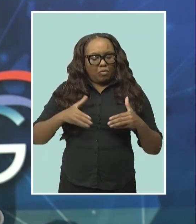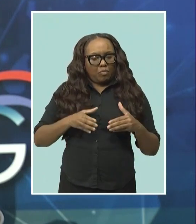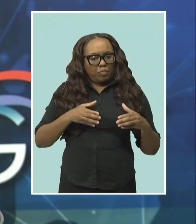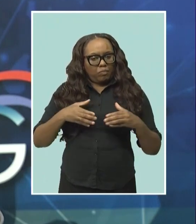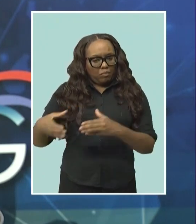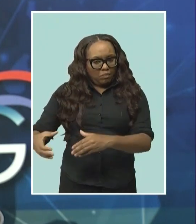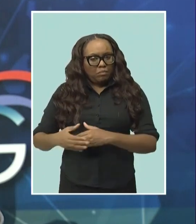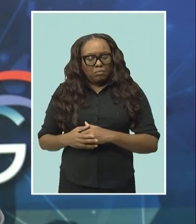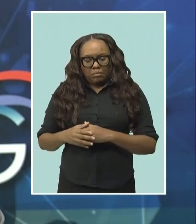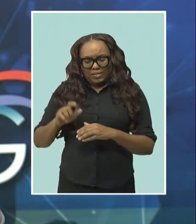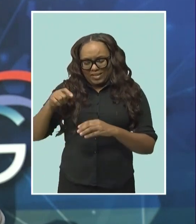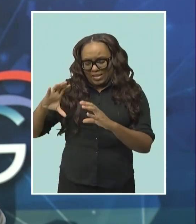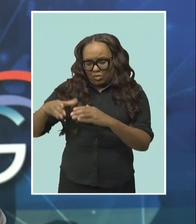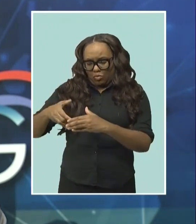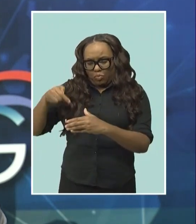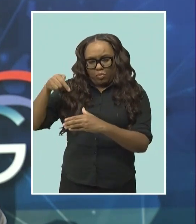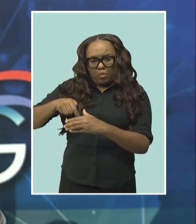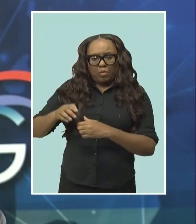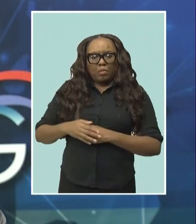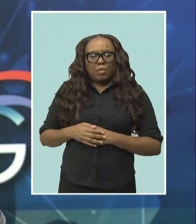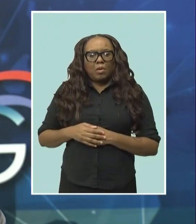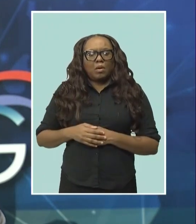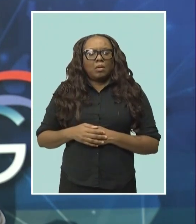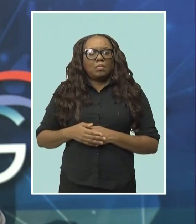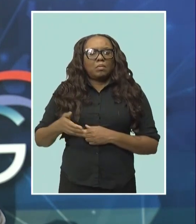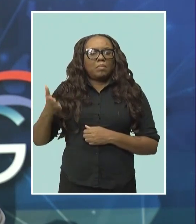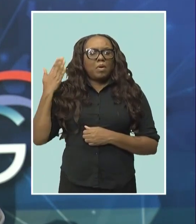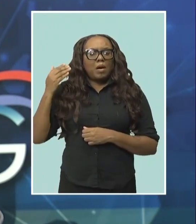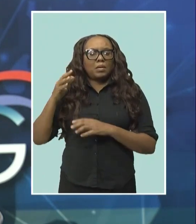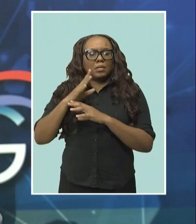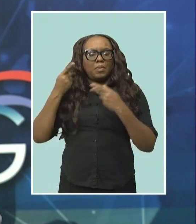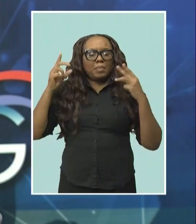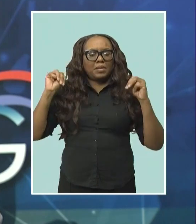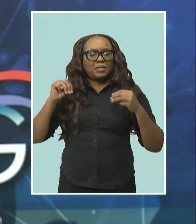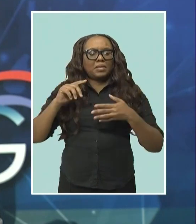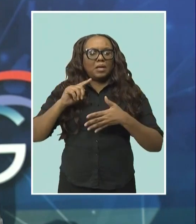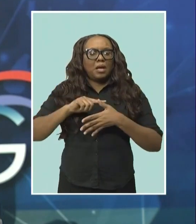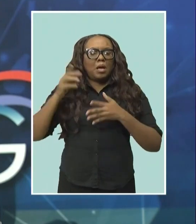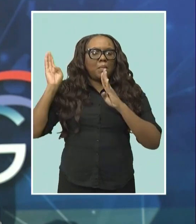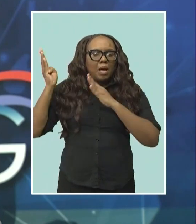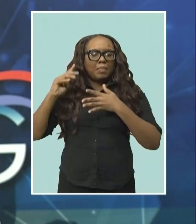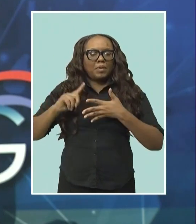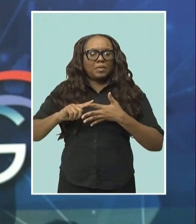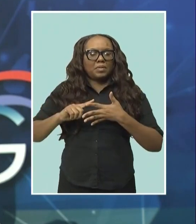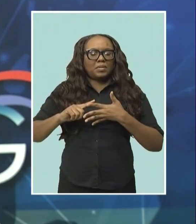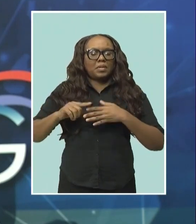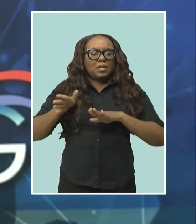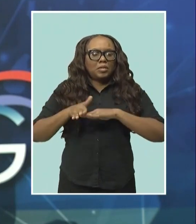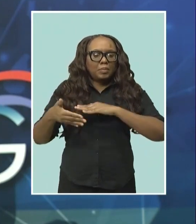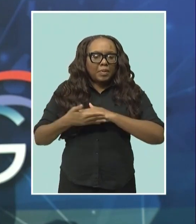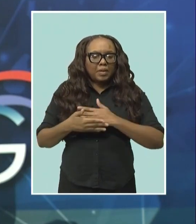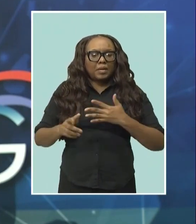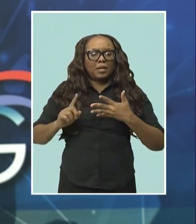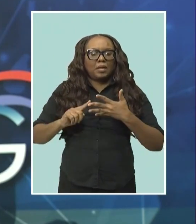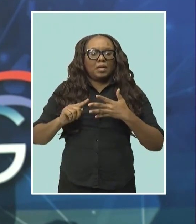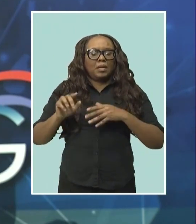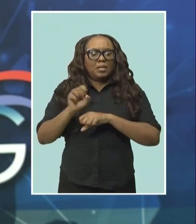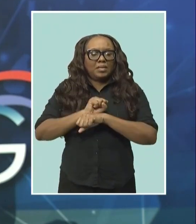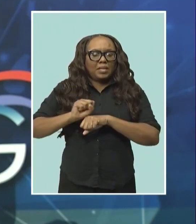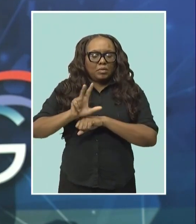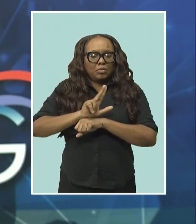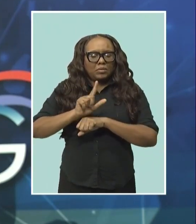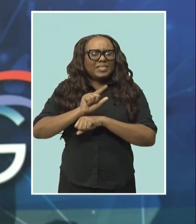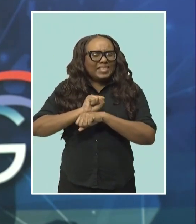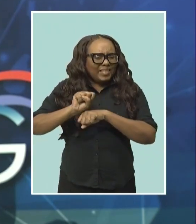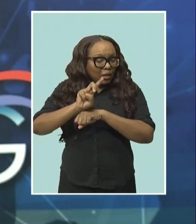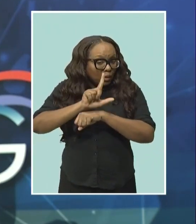prime ministers, one from Bahamas, Perry Christie, the former prime minister of Jamaica, Bruce Golding, and former prime minister of St. Lucia,